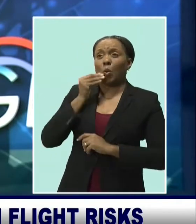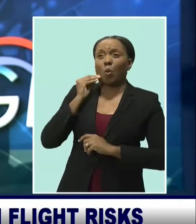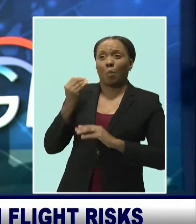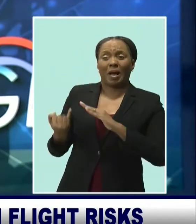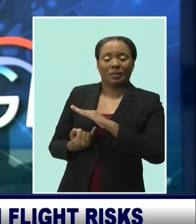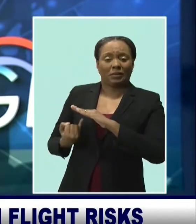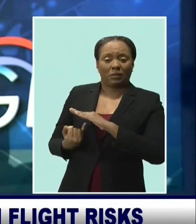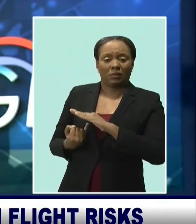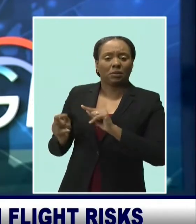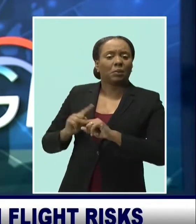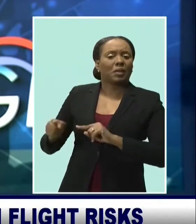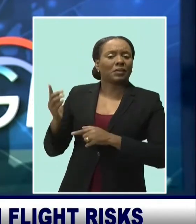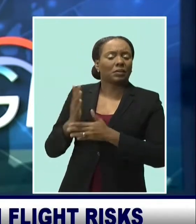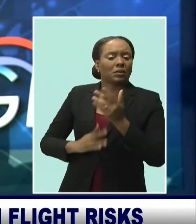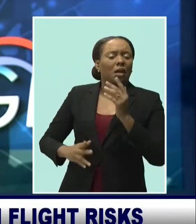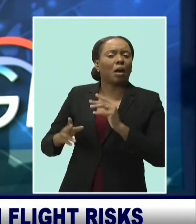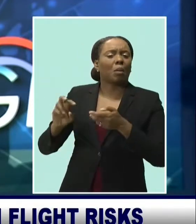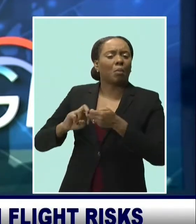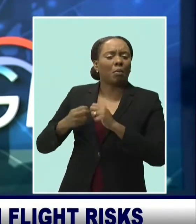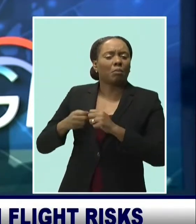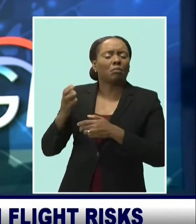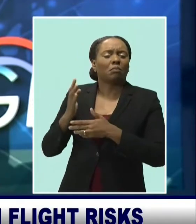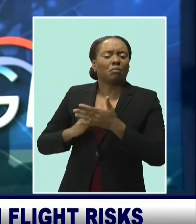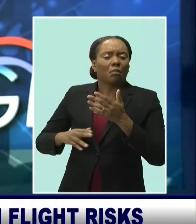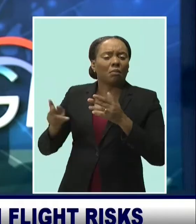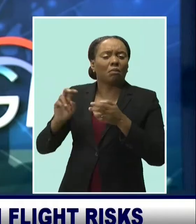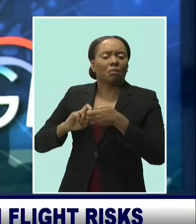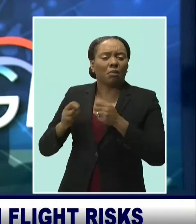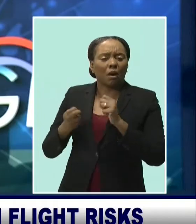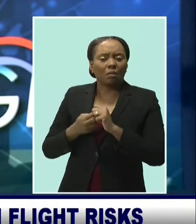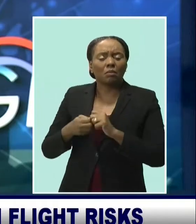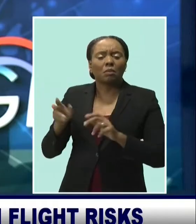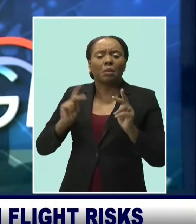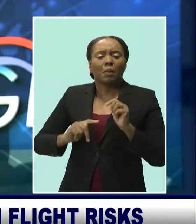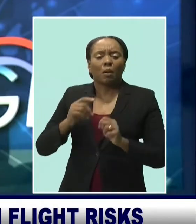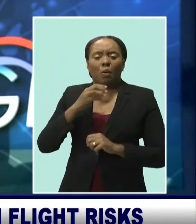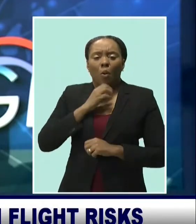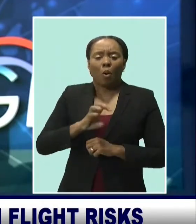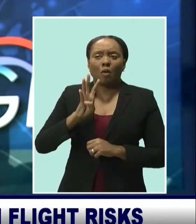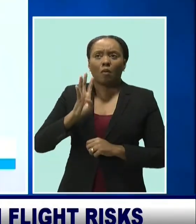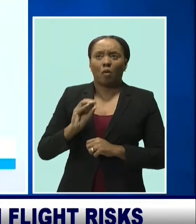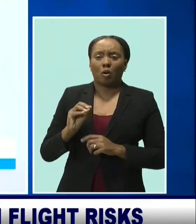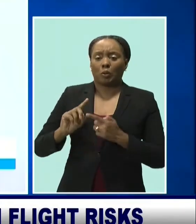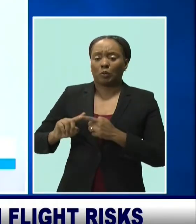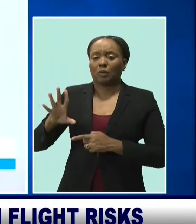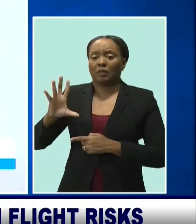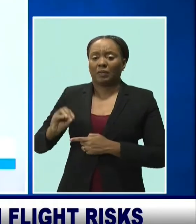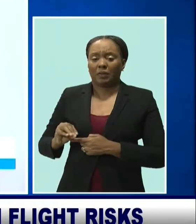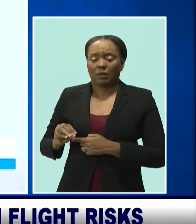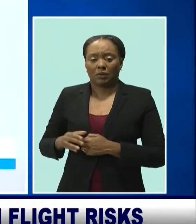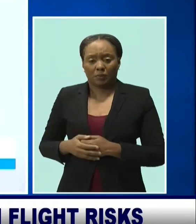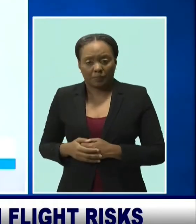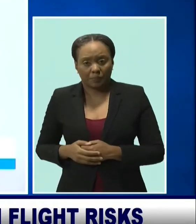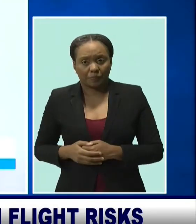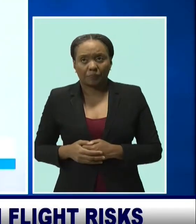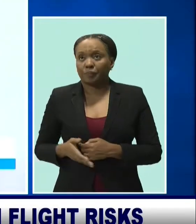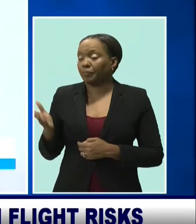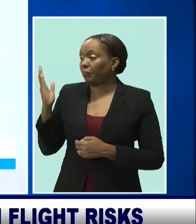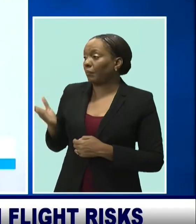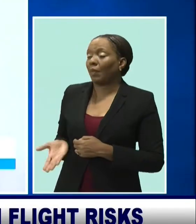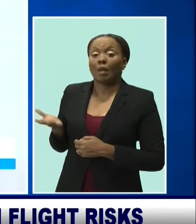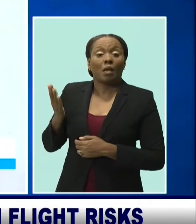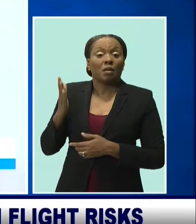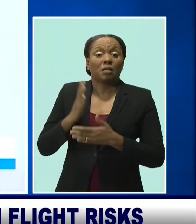Grandison says there are some worrying trends emerging for the 40 to 50 age group. We have noticed that there are some persons